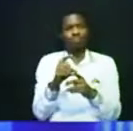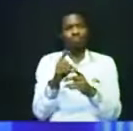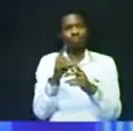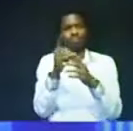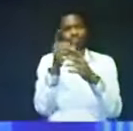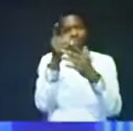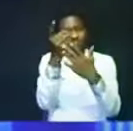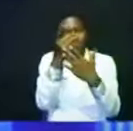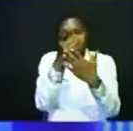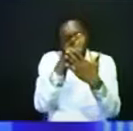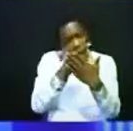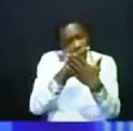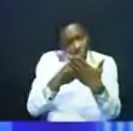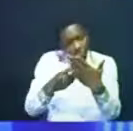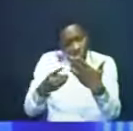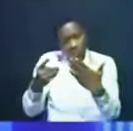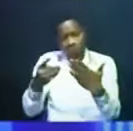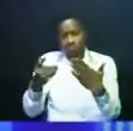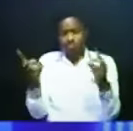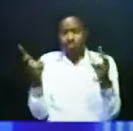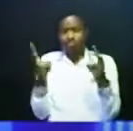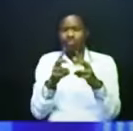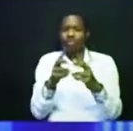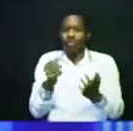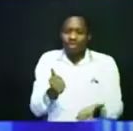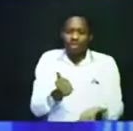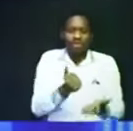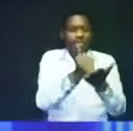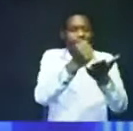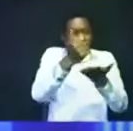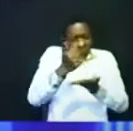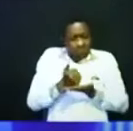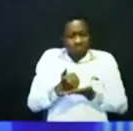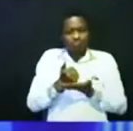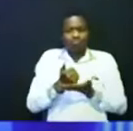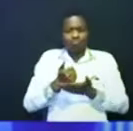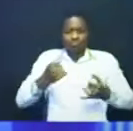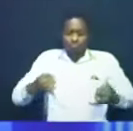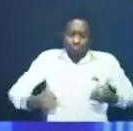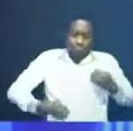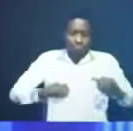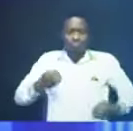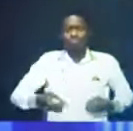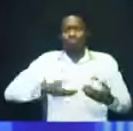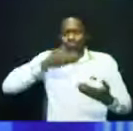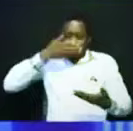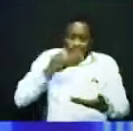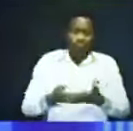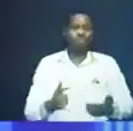for us to enjoy good life. It wises